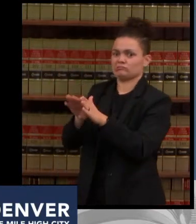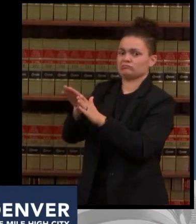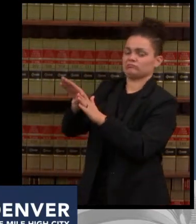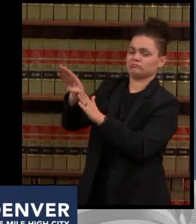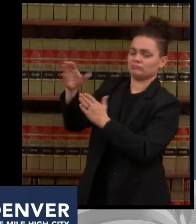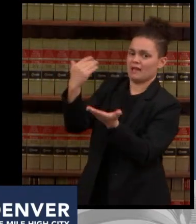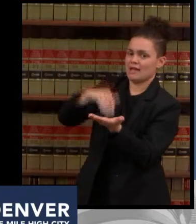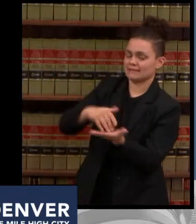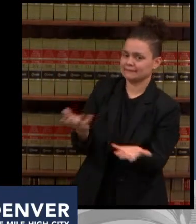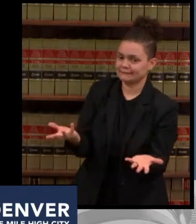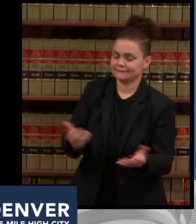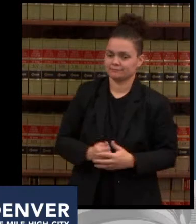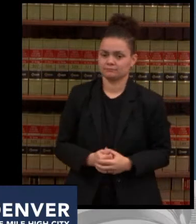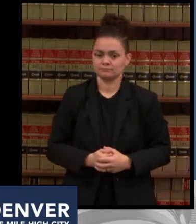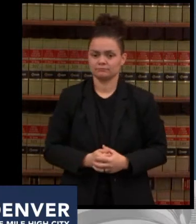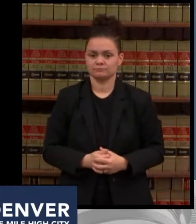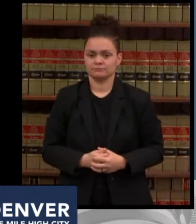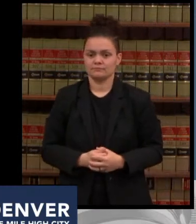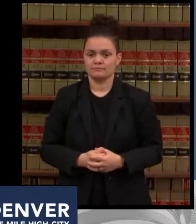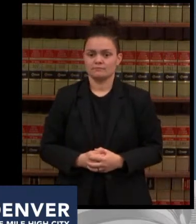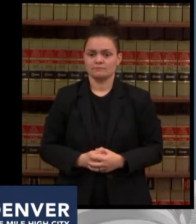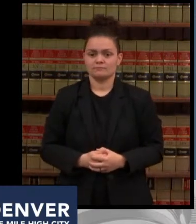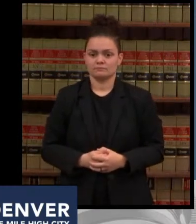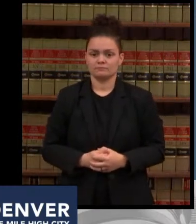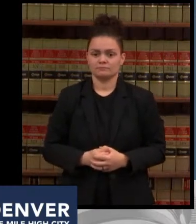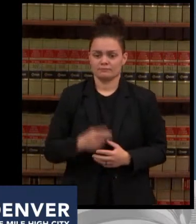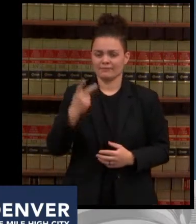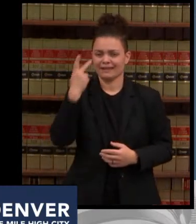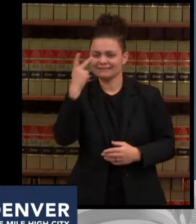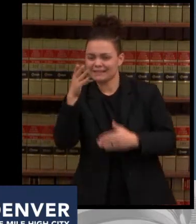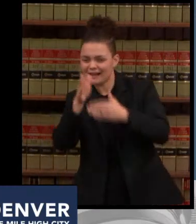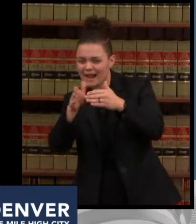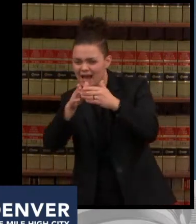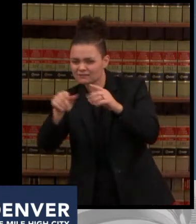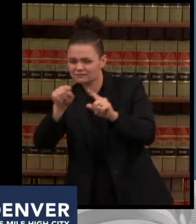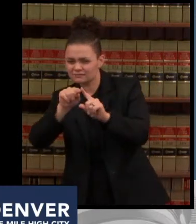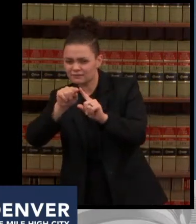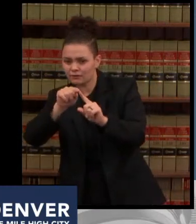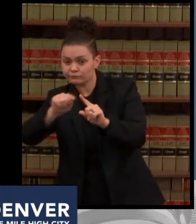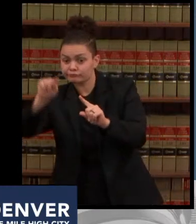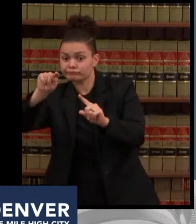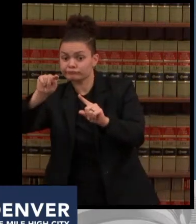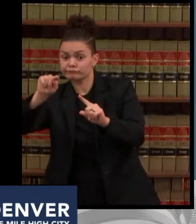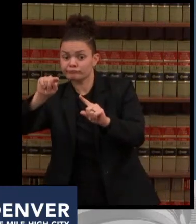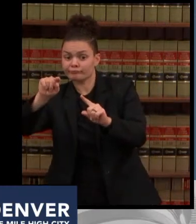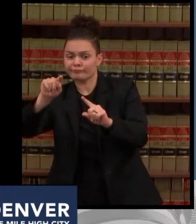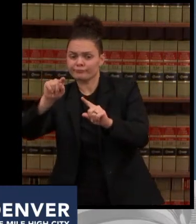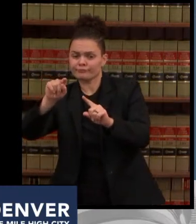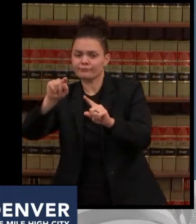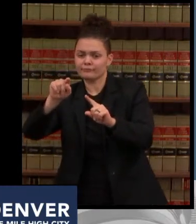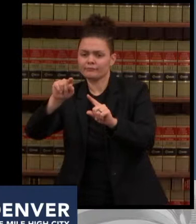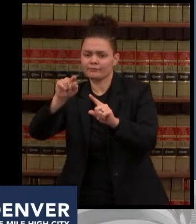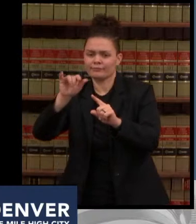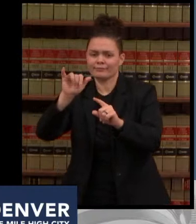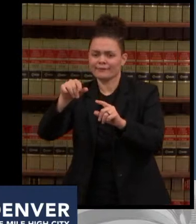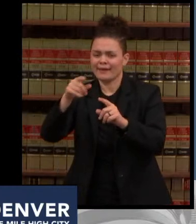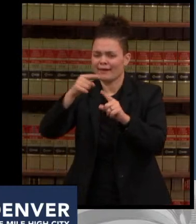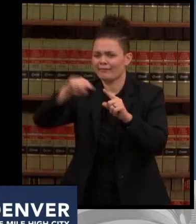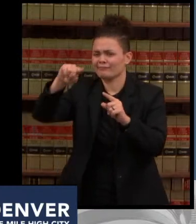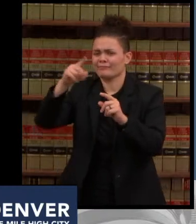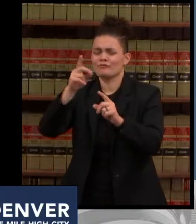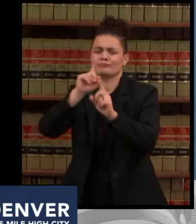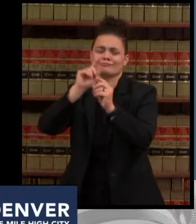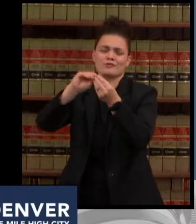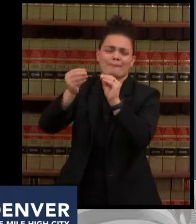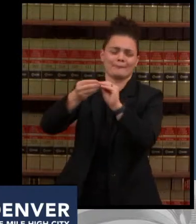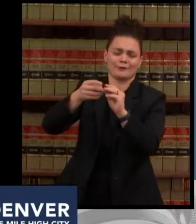to somewhat disregard that tail end of the curve here because that's a reporting function. And so this is the worst